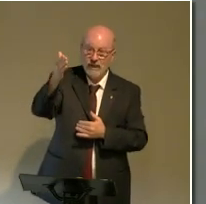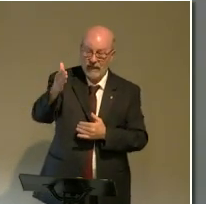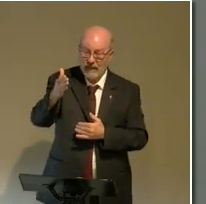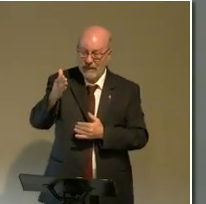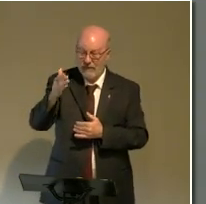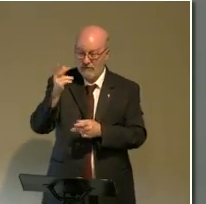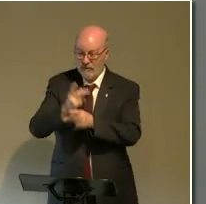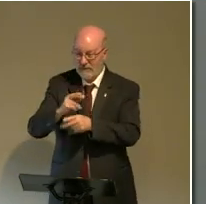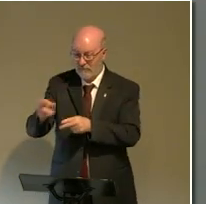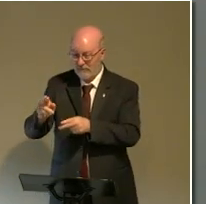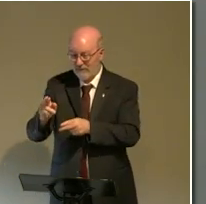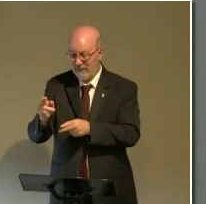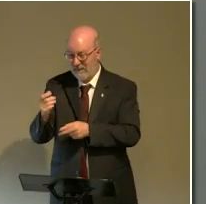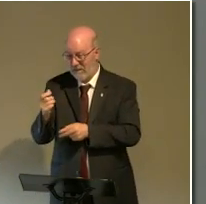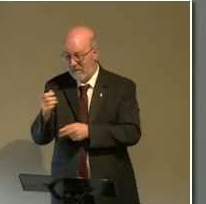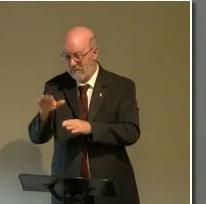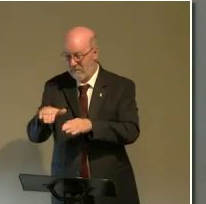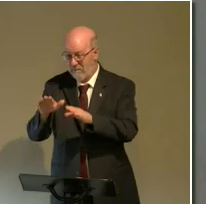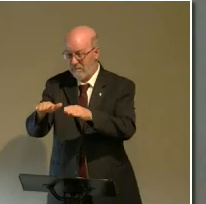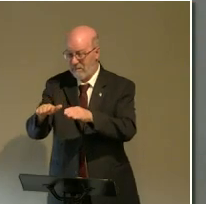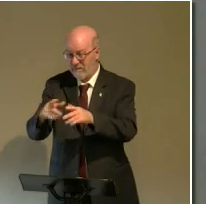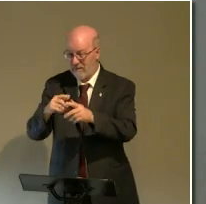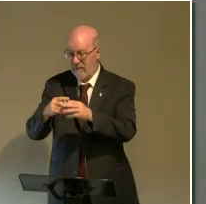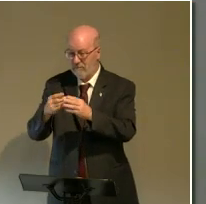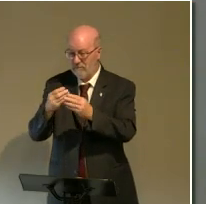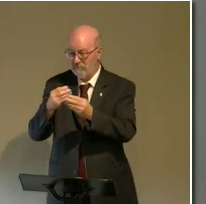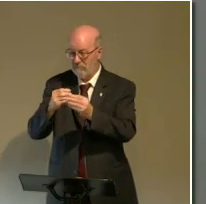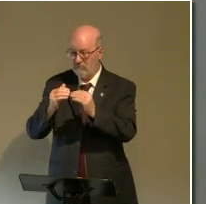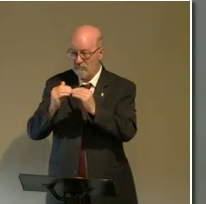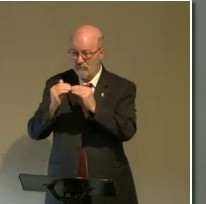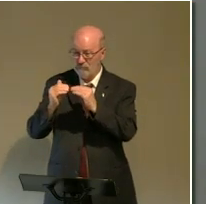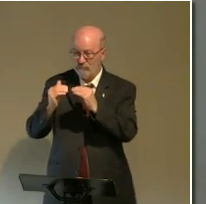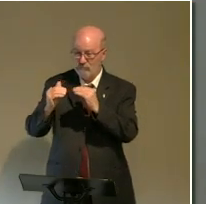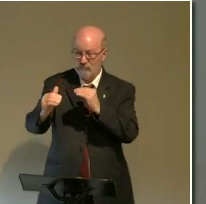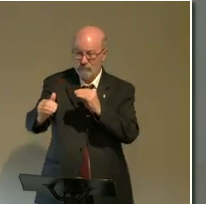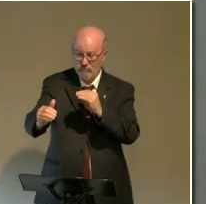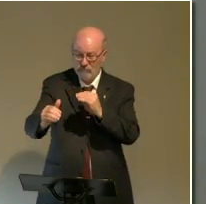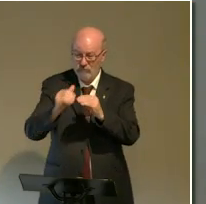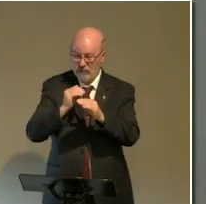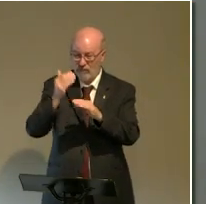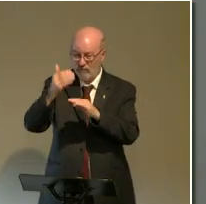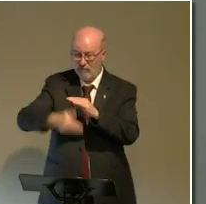to the right, it looks a little bumpy, but then it gets good, and you're not going to go off a cliff.